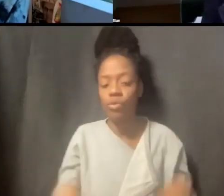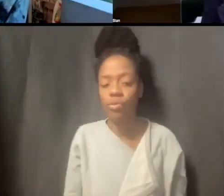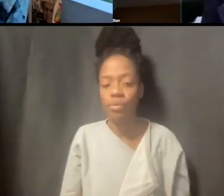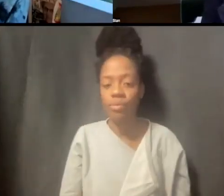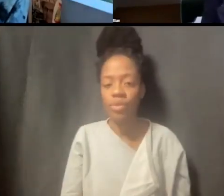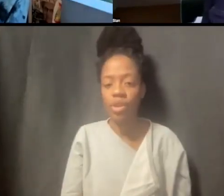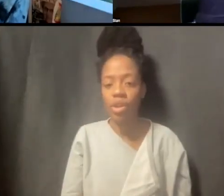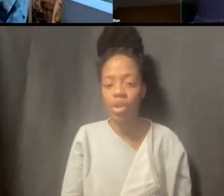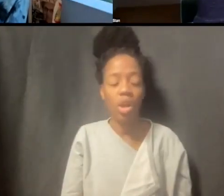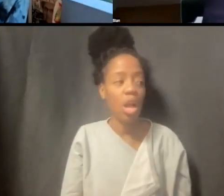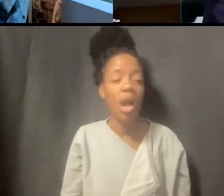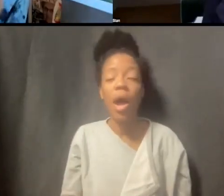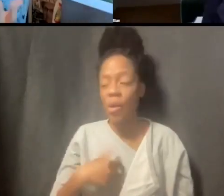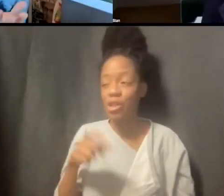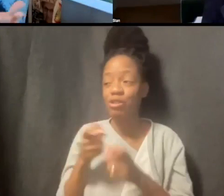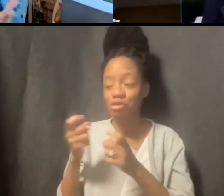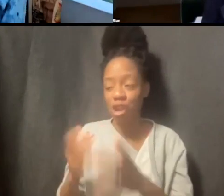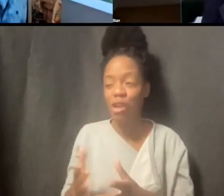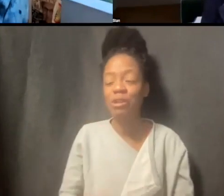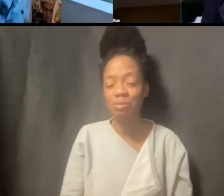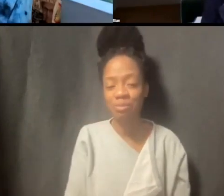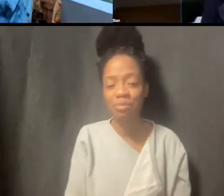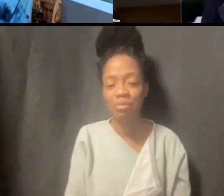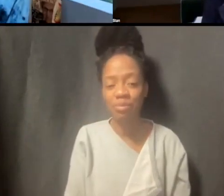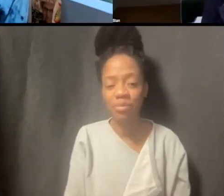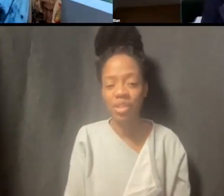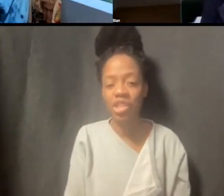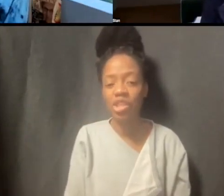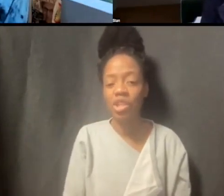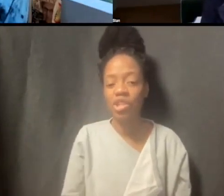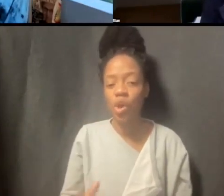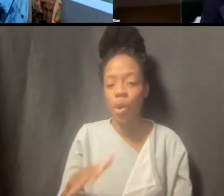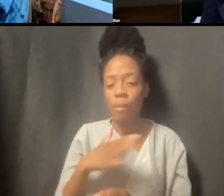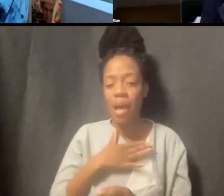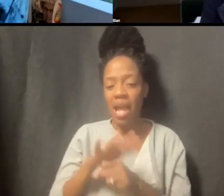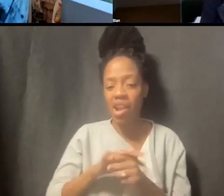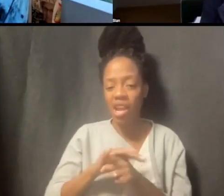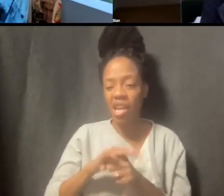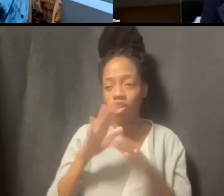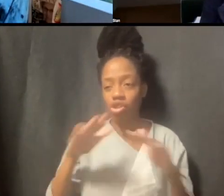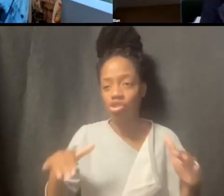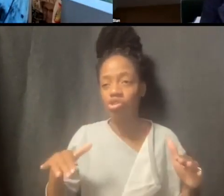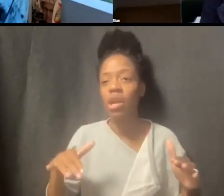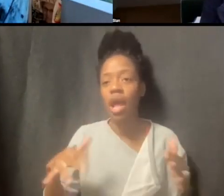Yeah. I was the director. Even back then. Yeah. And I got the neighborhood kids that could sing, I thought they could sing.